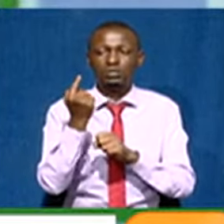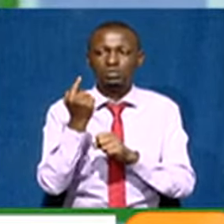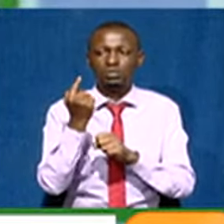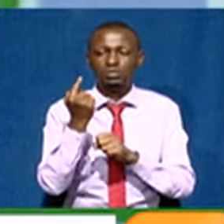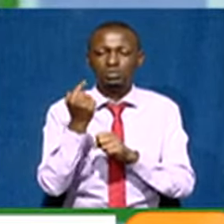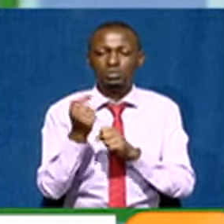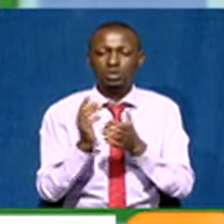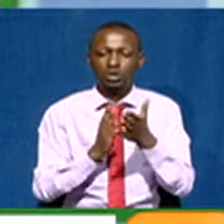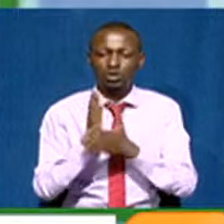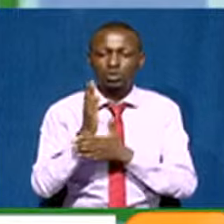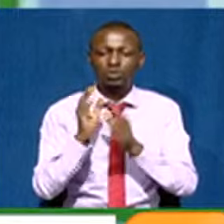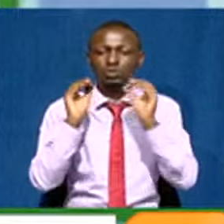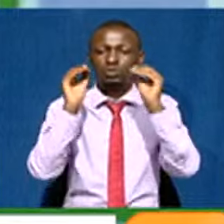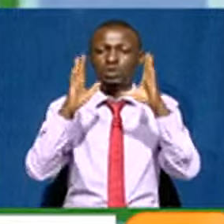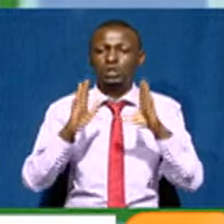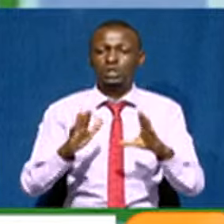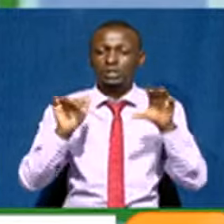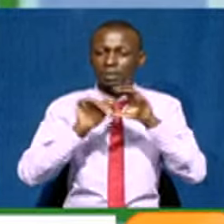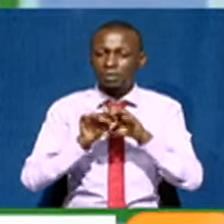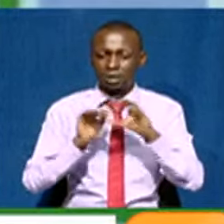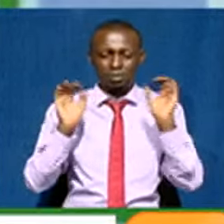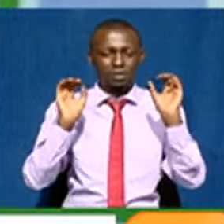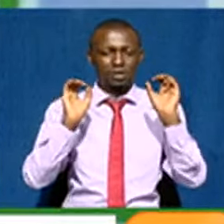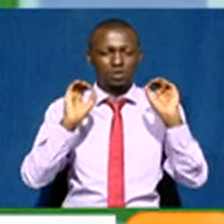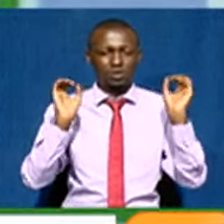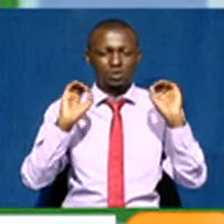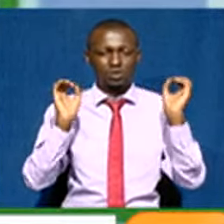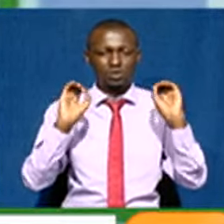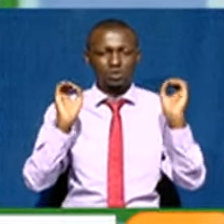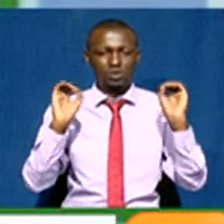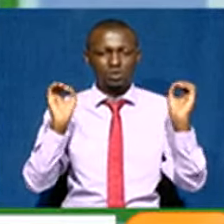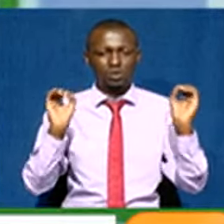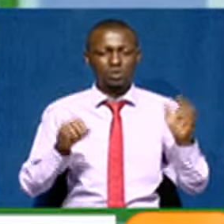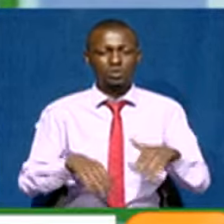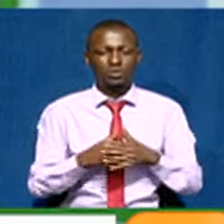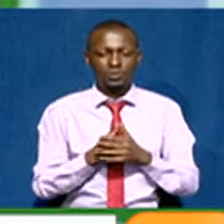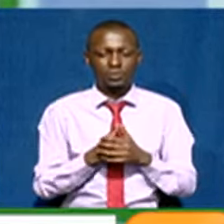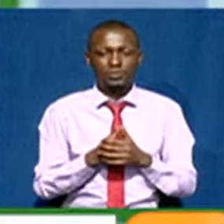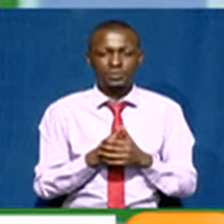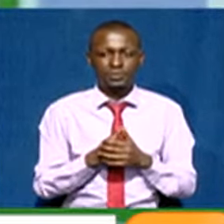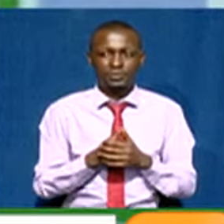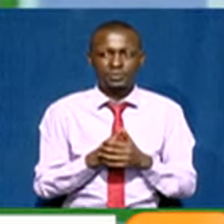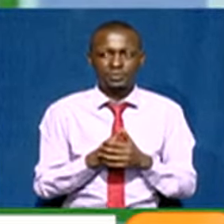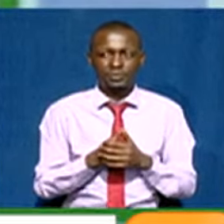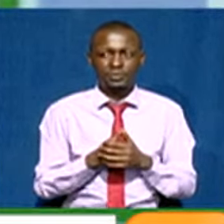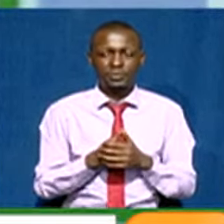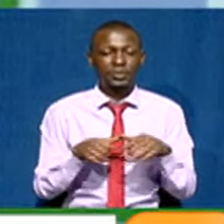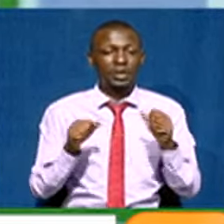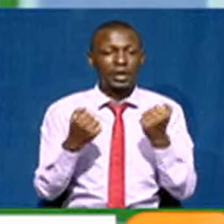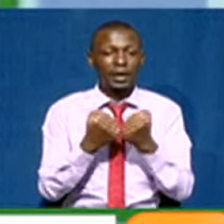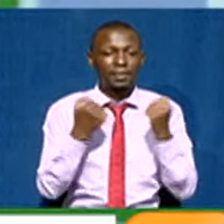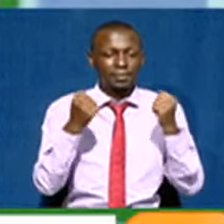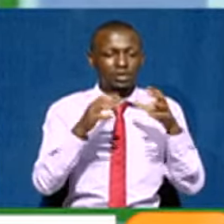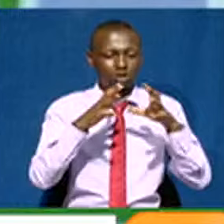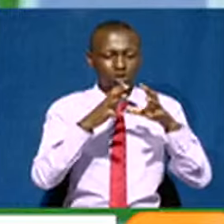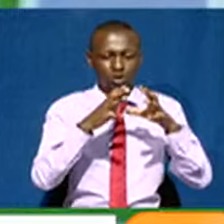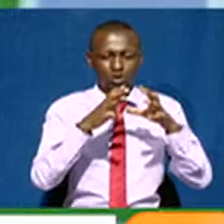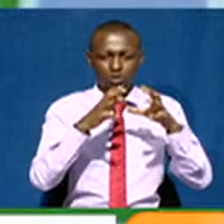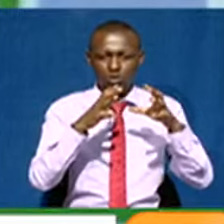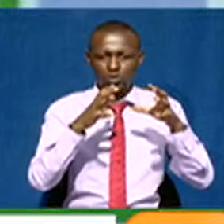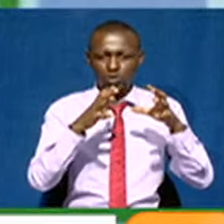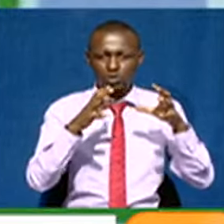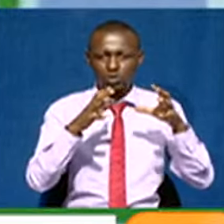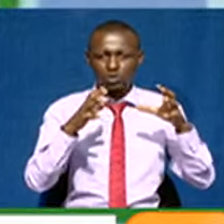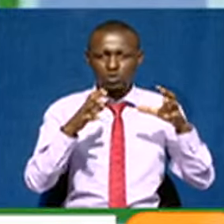employer-based members are thriving. Are really growing. They have grown, and of course, at a very high rate. And of course, even in terms